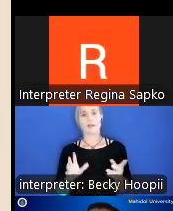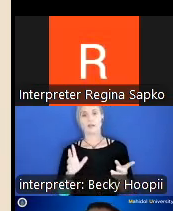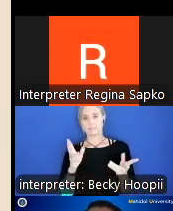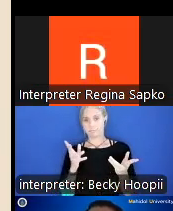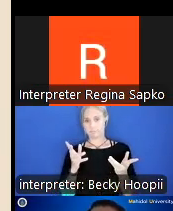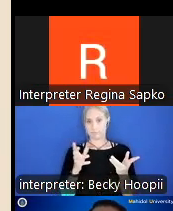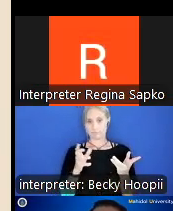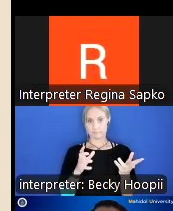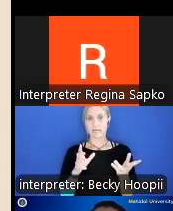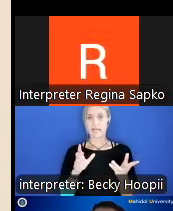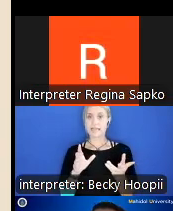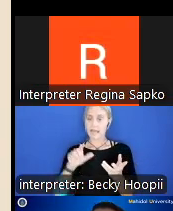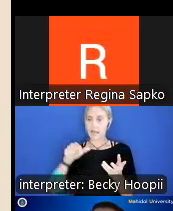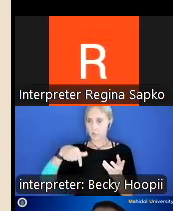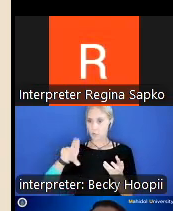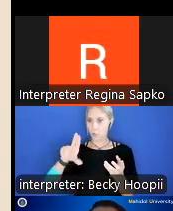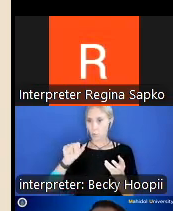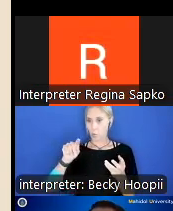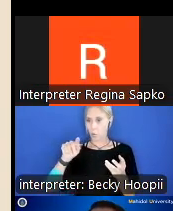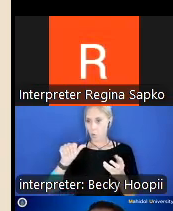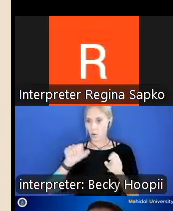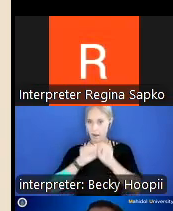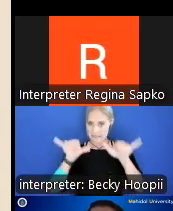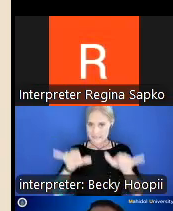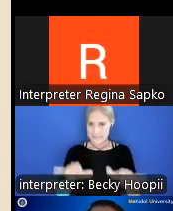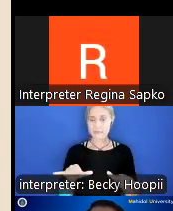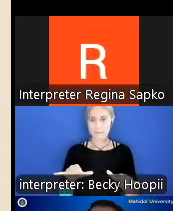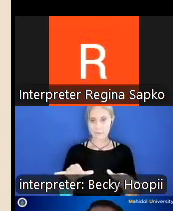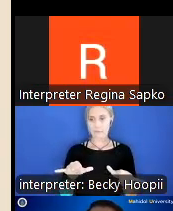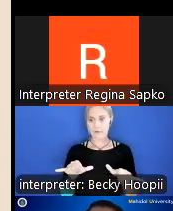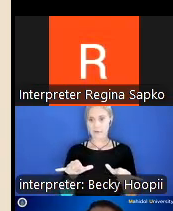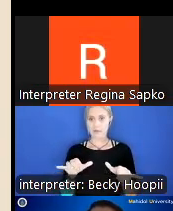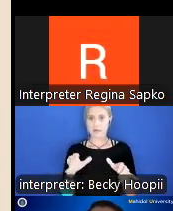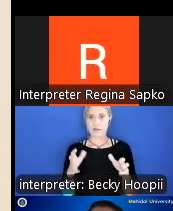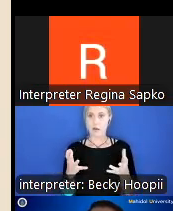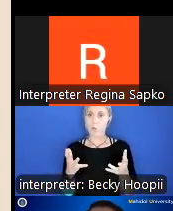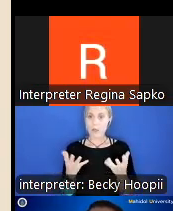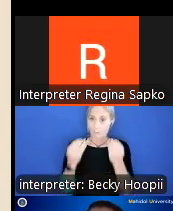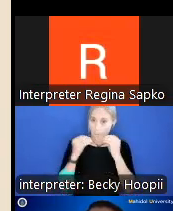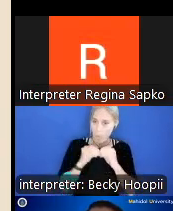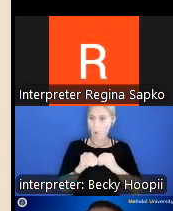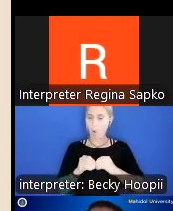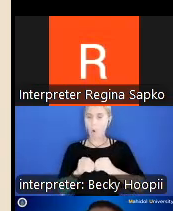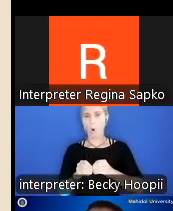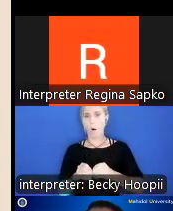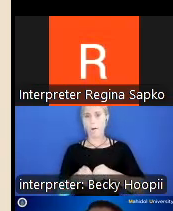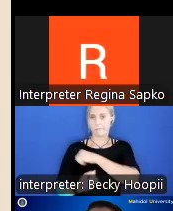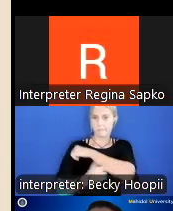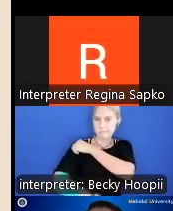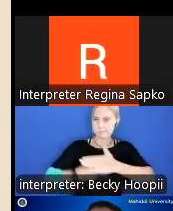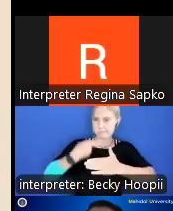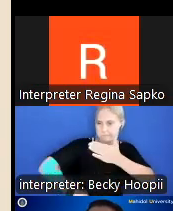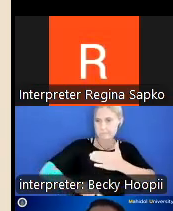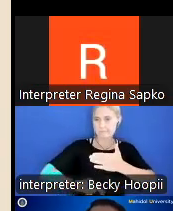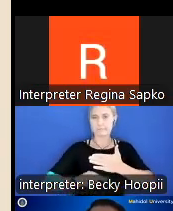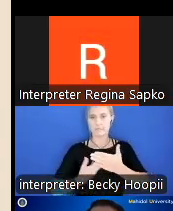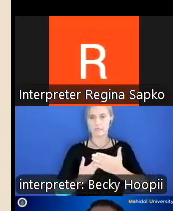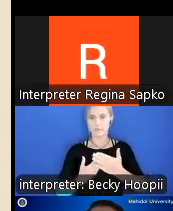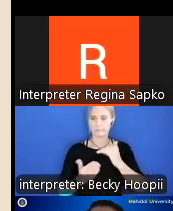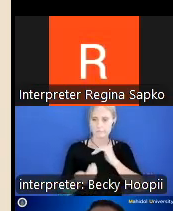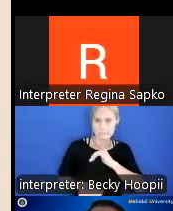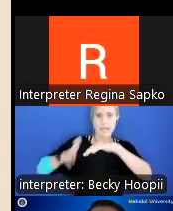system with more penalty or punishment that especially the